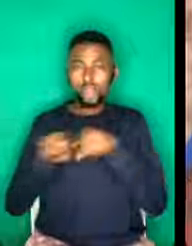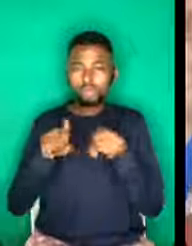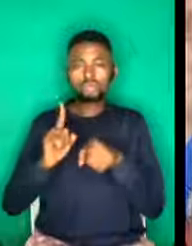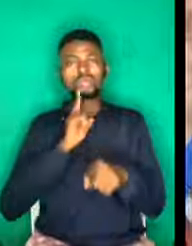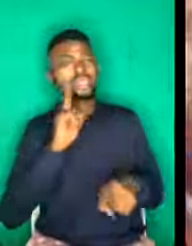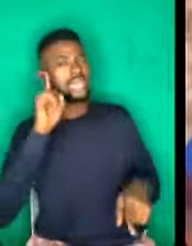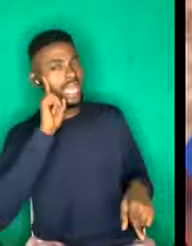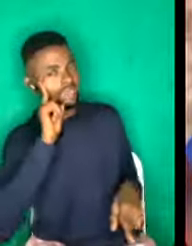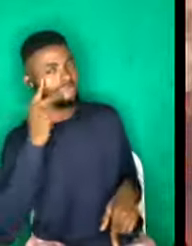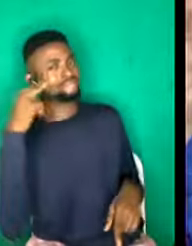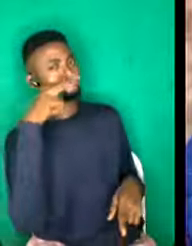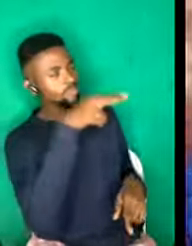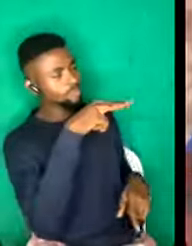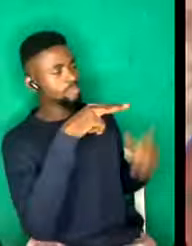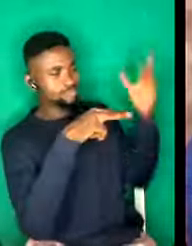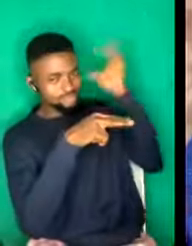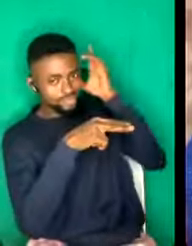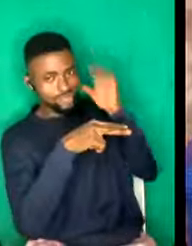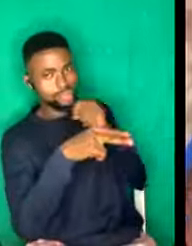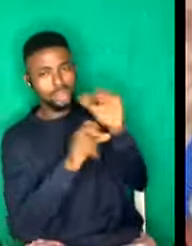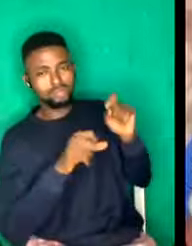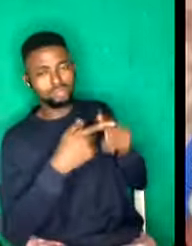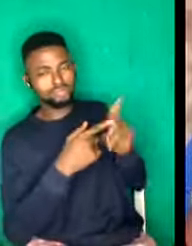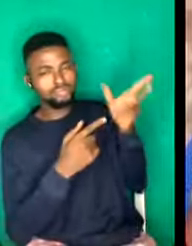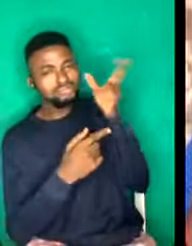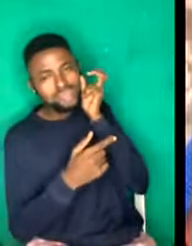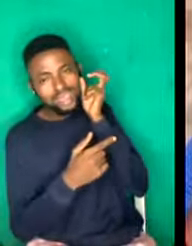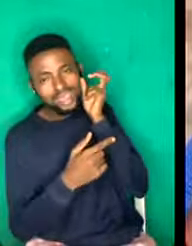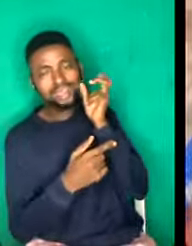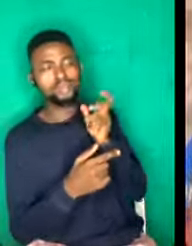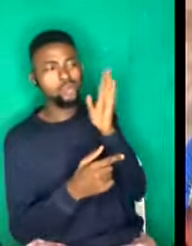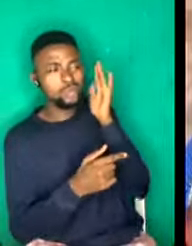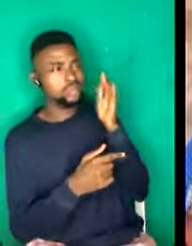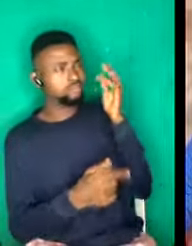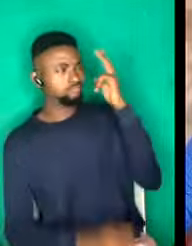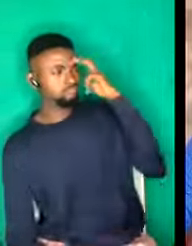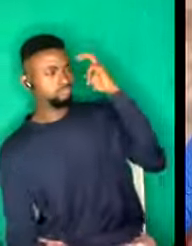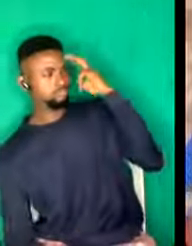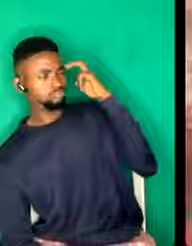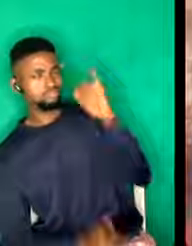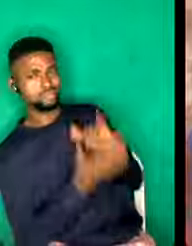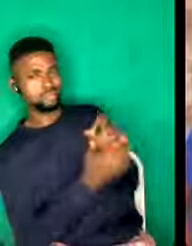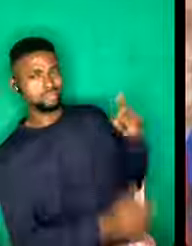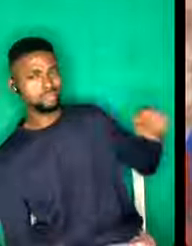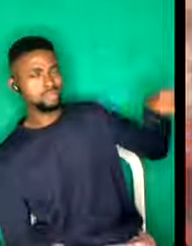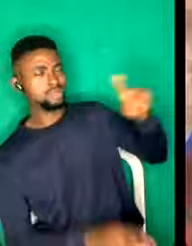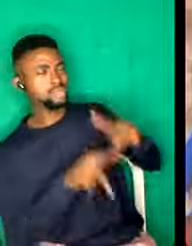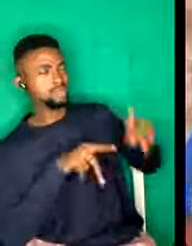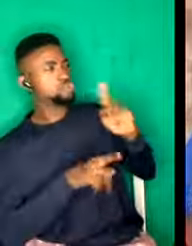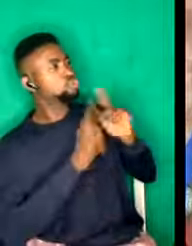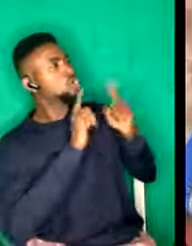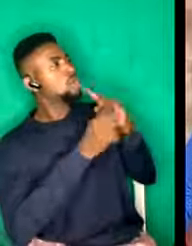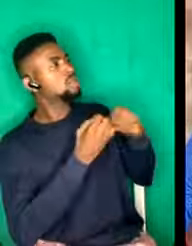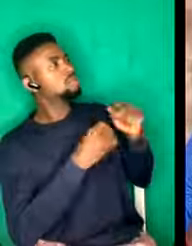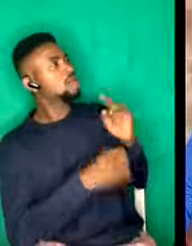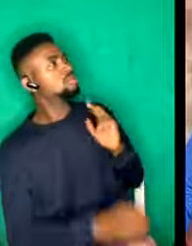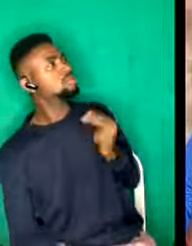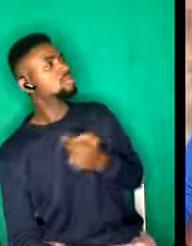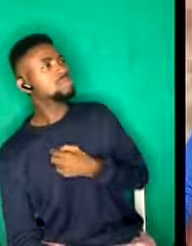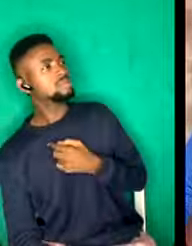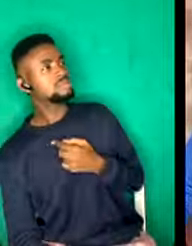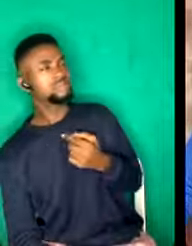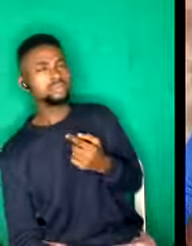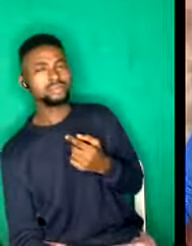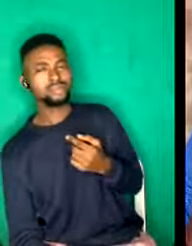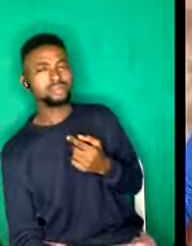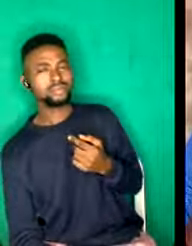able to hear what the hearing is saying, will suspect that, these people are talking about me. Maybe if they giggle a little bit and